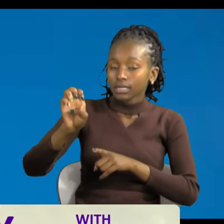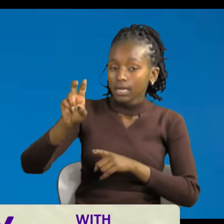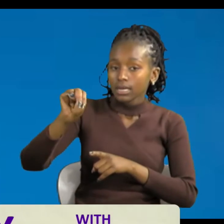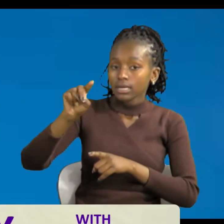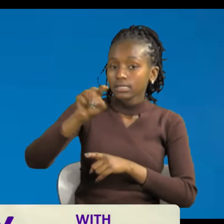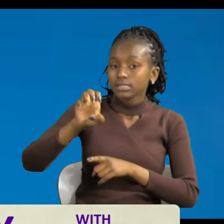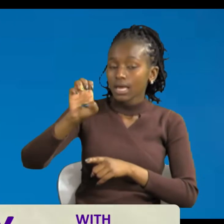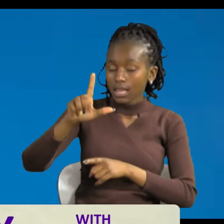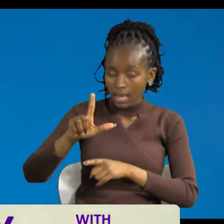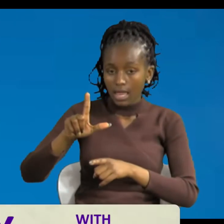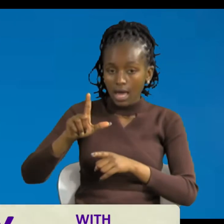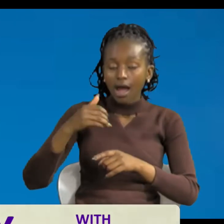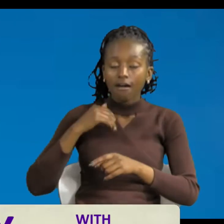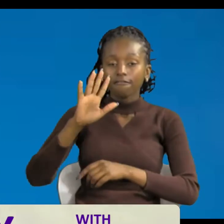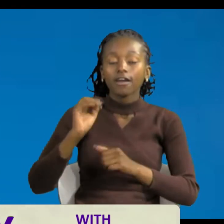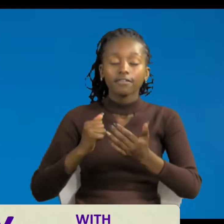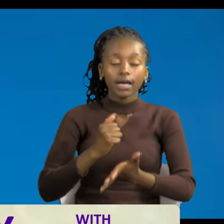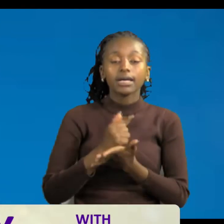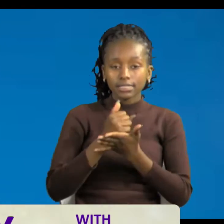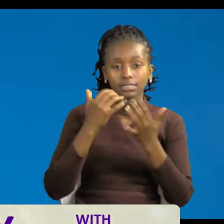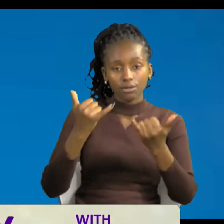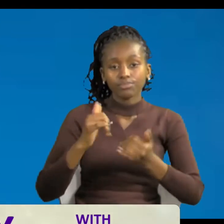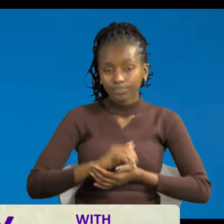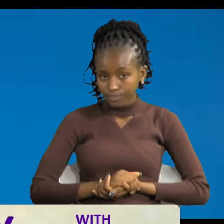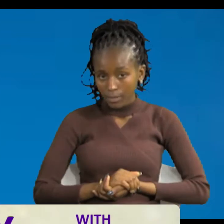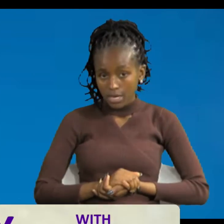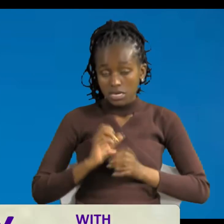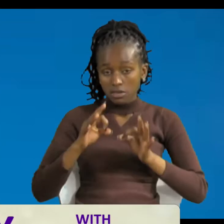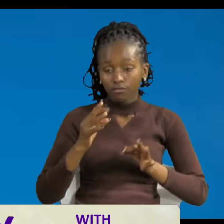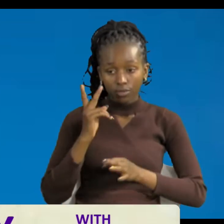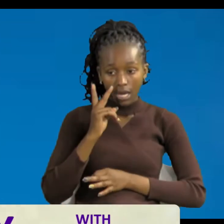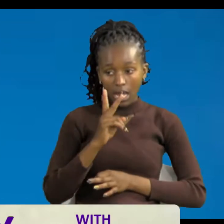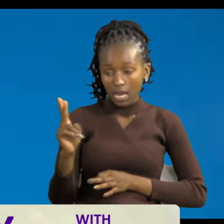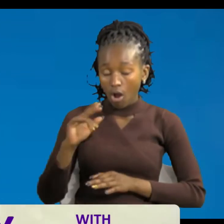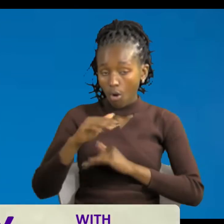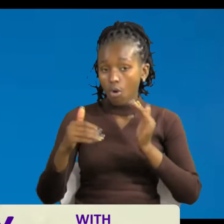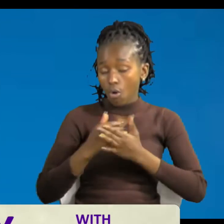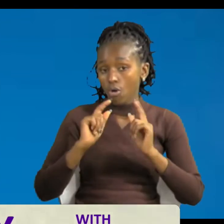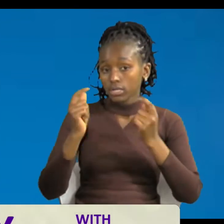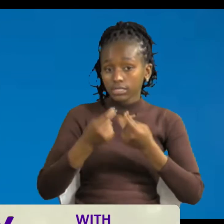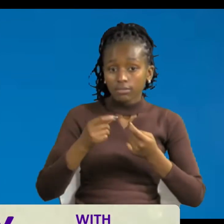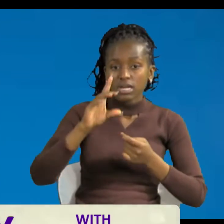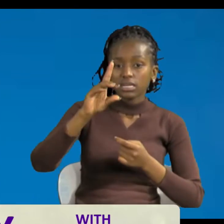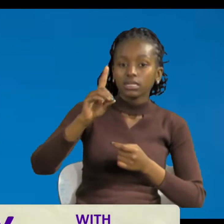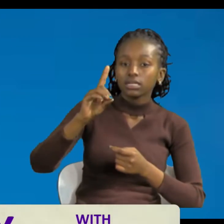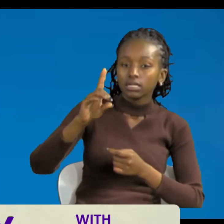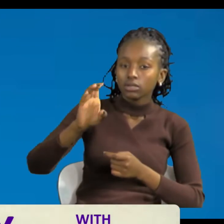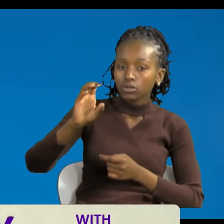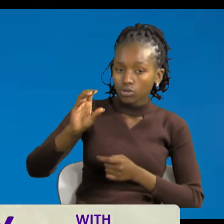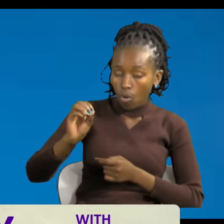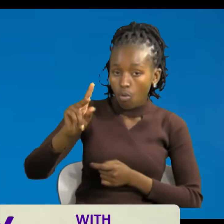Netherlands player, having 5 assists so far. When you look at how the number is, the likes of Jeremy Doku, we